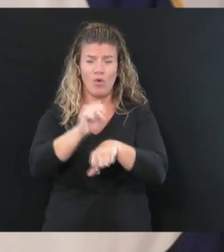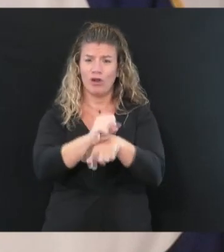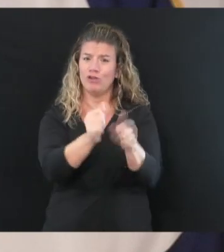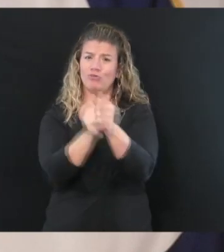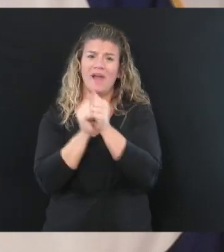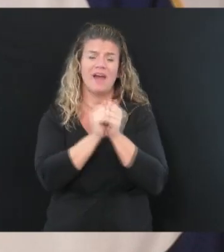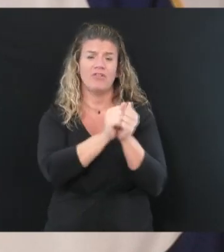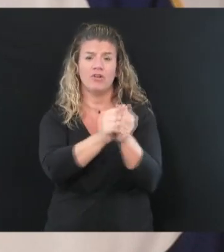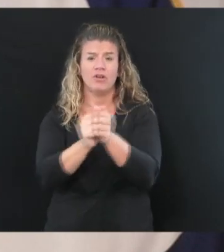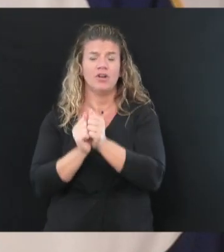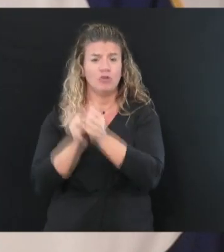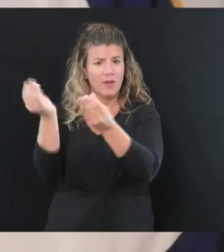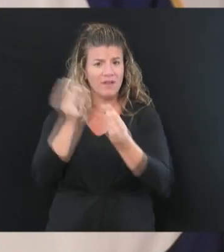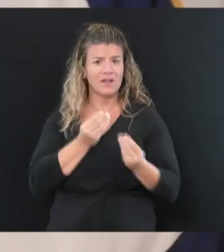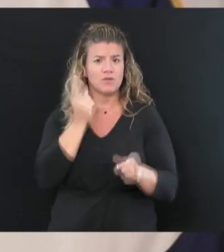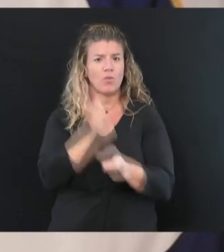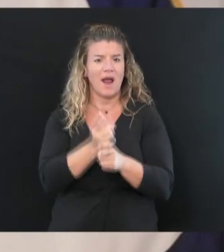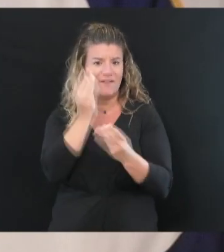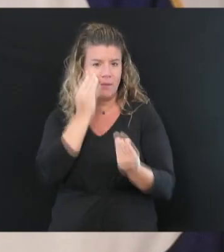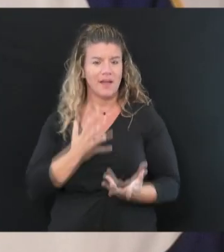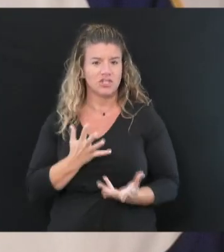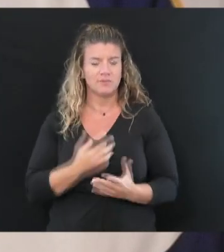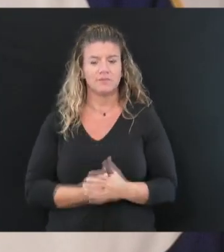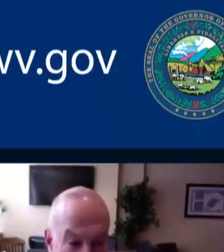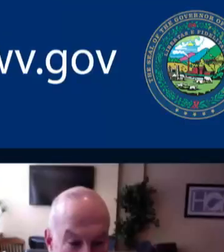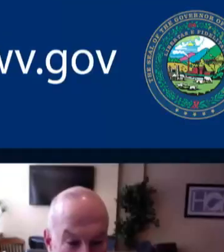order to bring us this information.